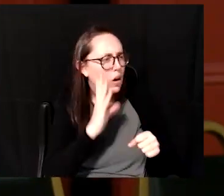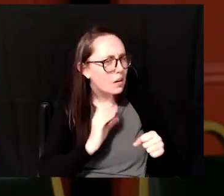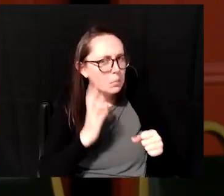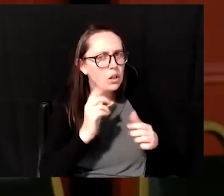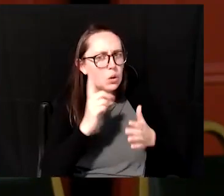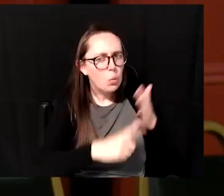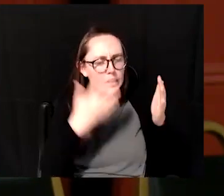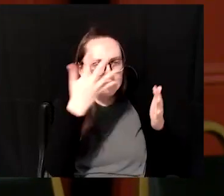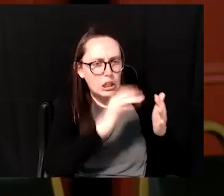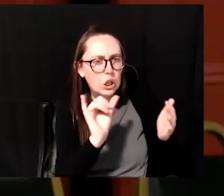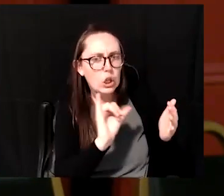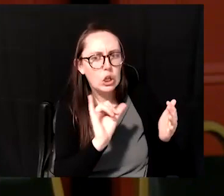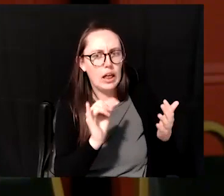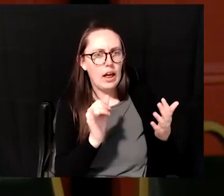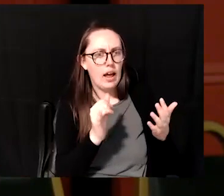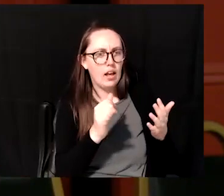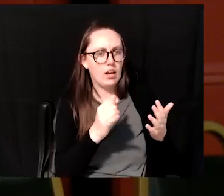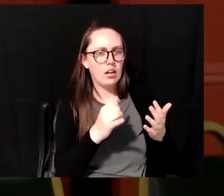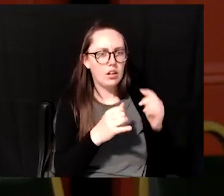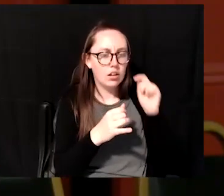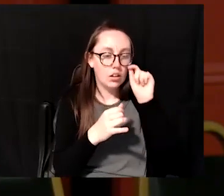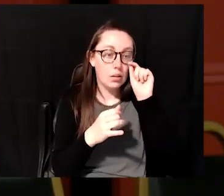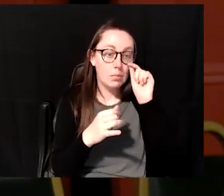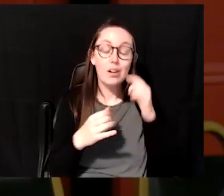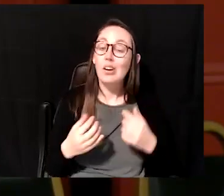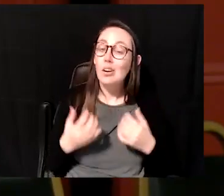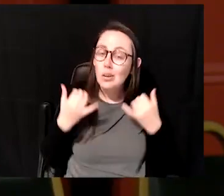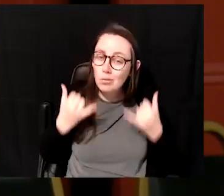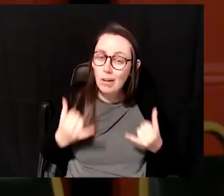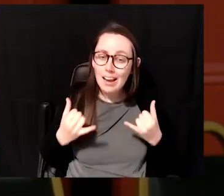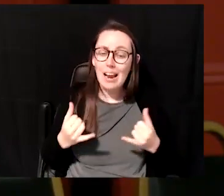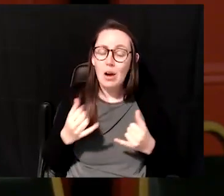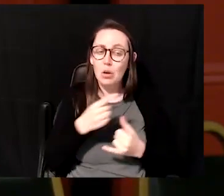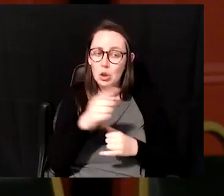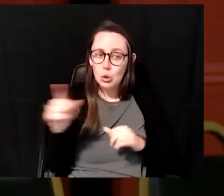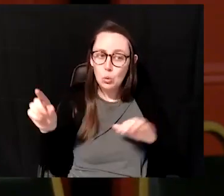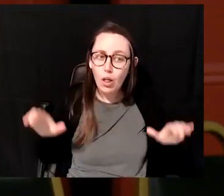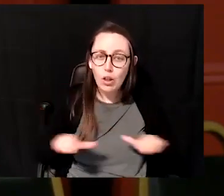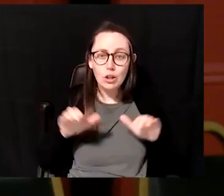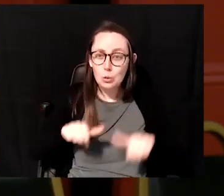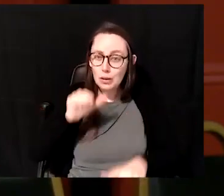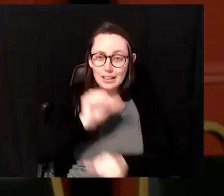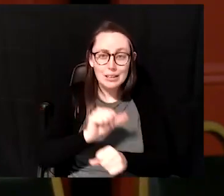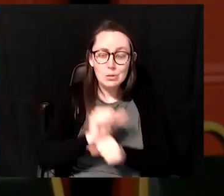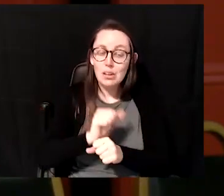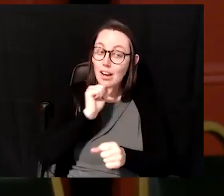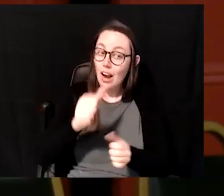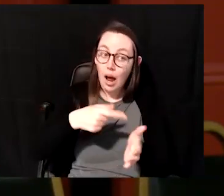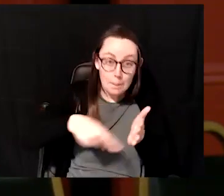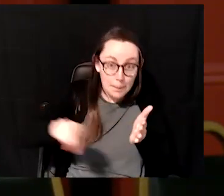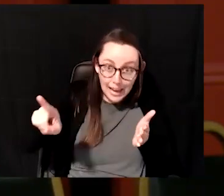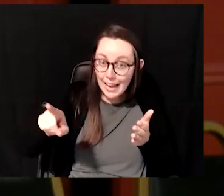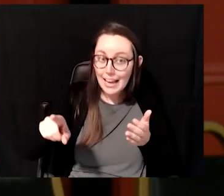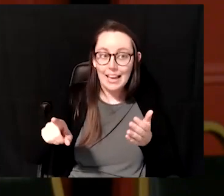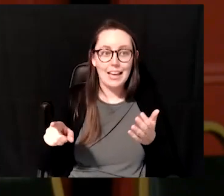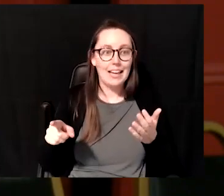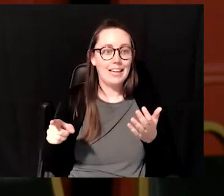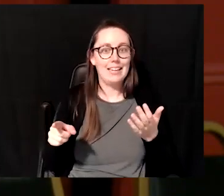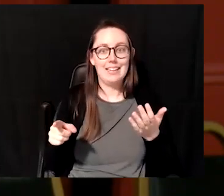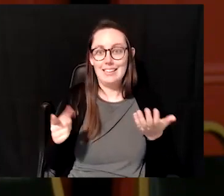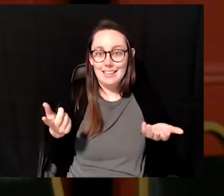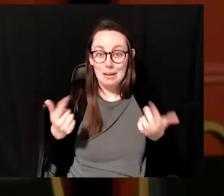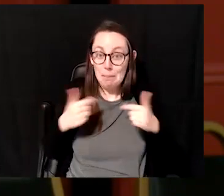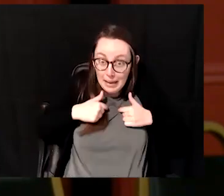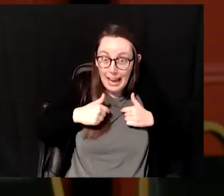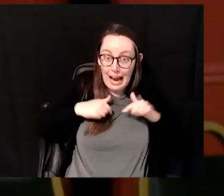and paid to do the labor that y'all are doing unpaid that I'm doing unpaid to understand and and